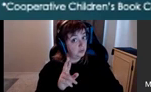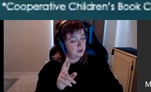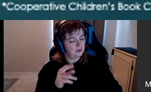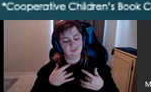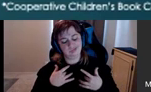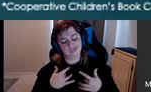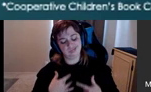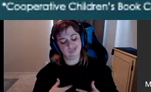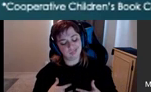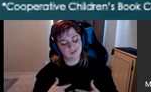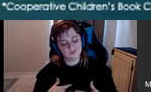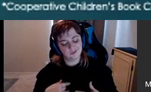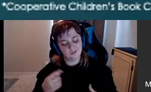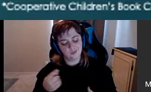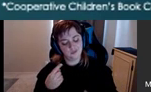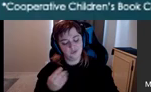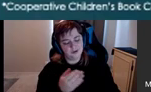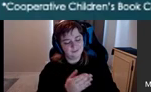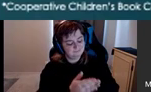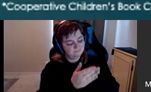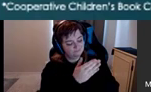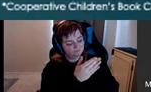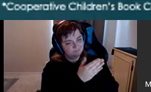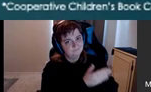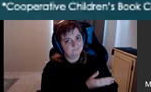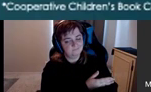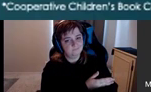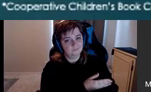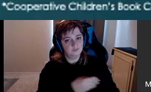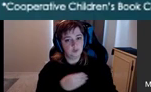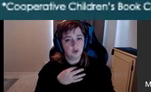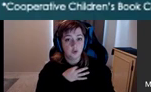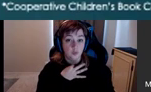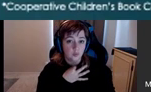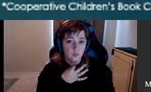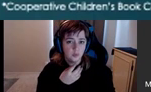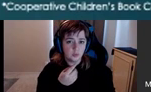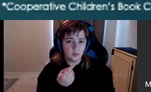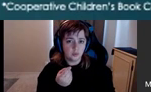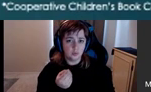Curious to know what you guys think about that.